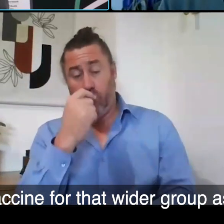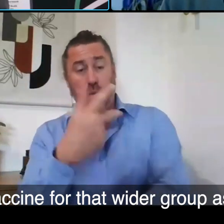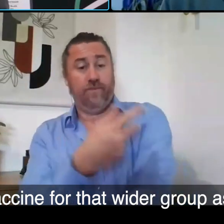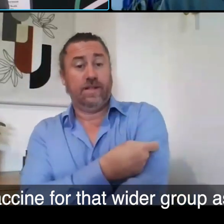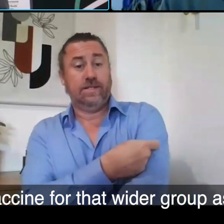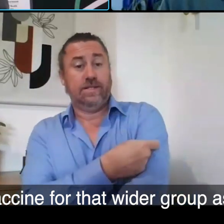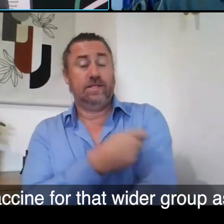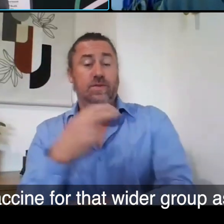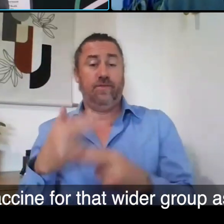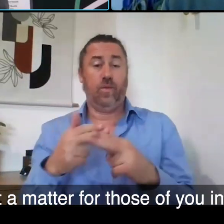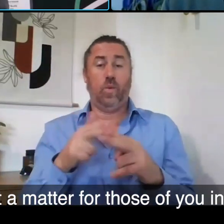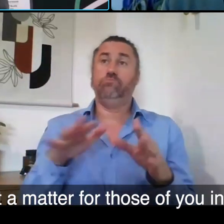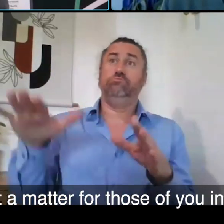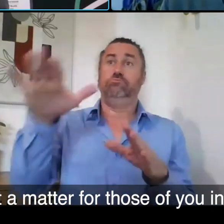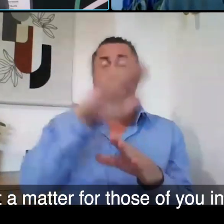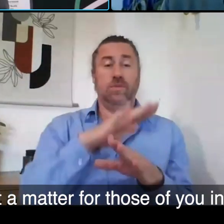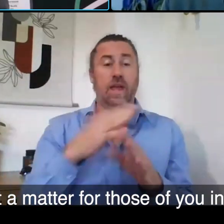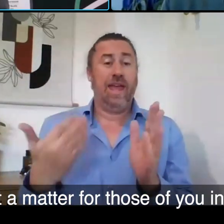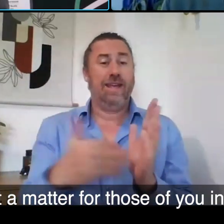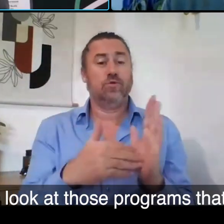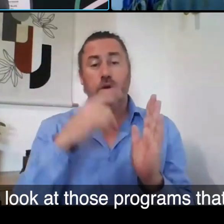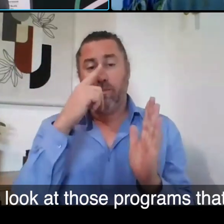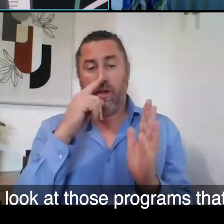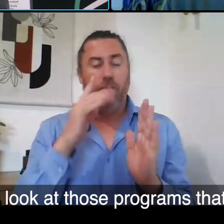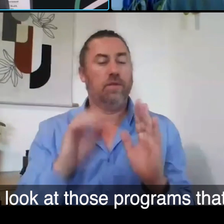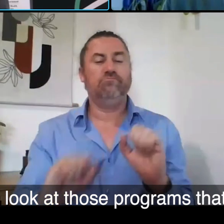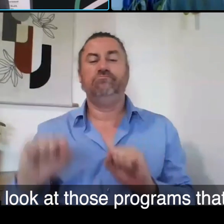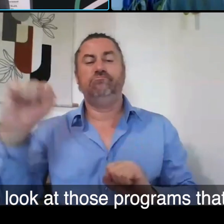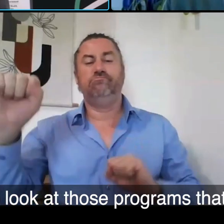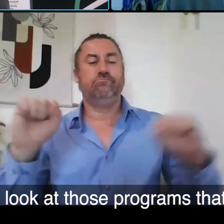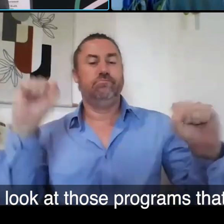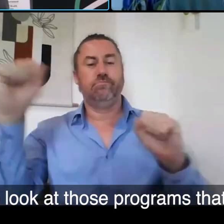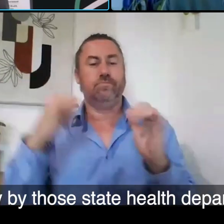as well. But that's just a matter for those of you in different states to look at